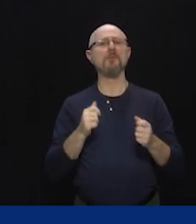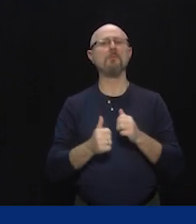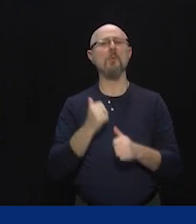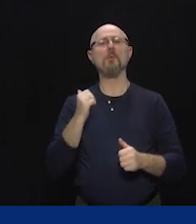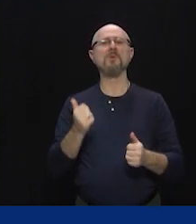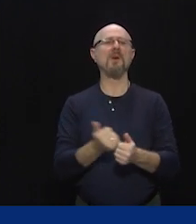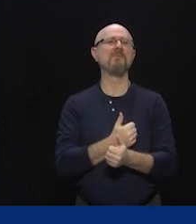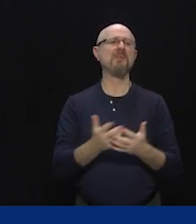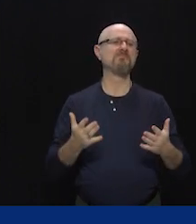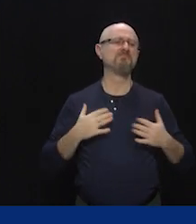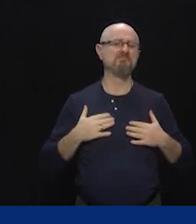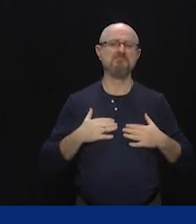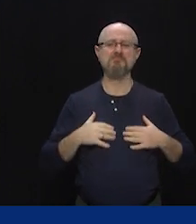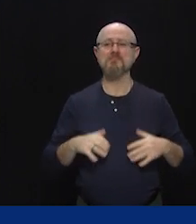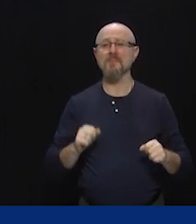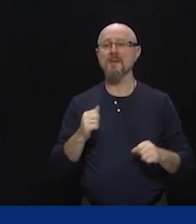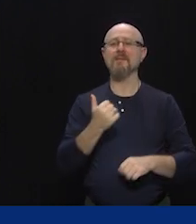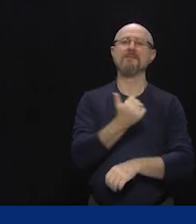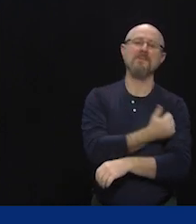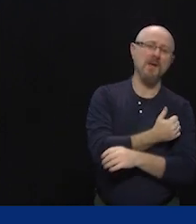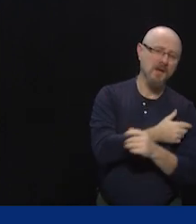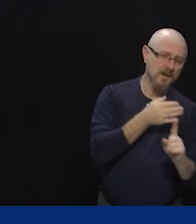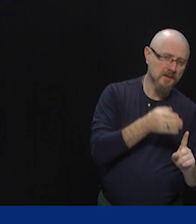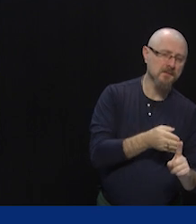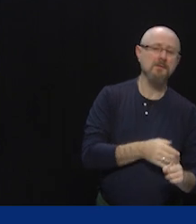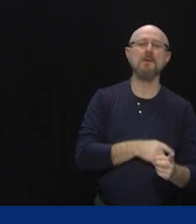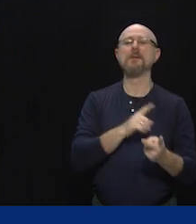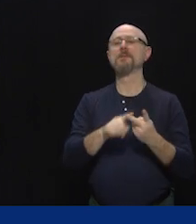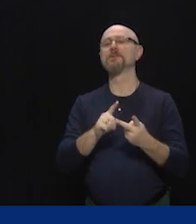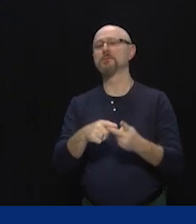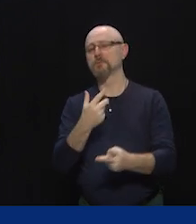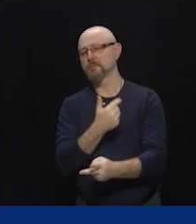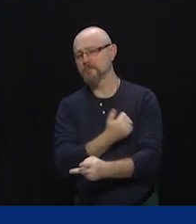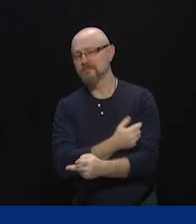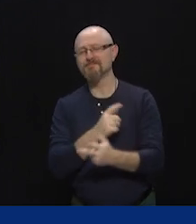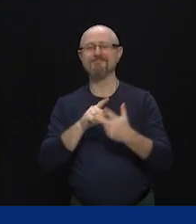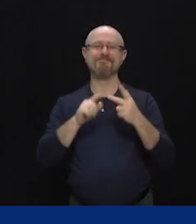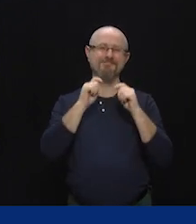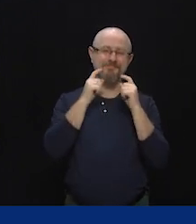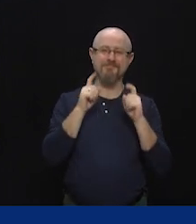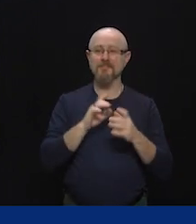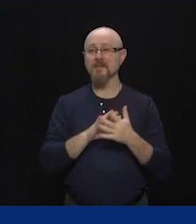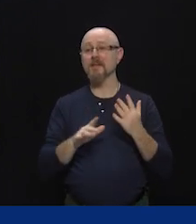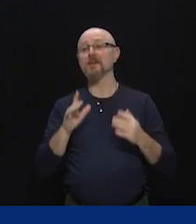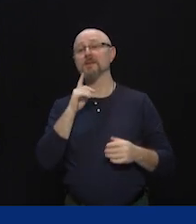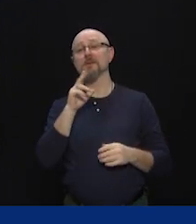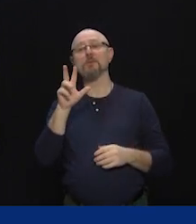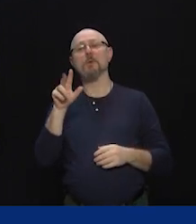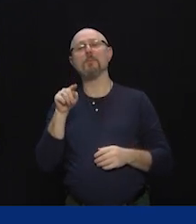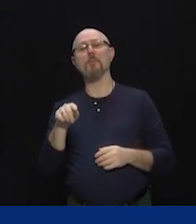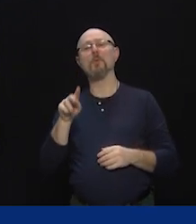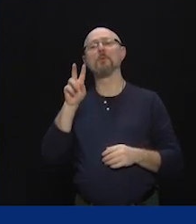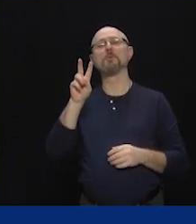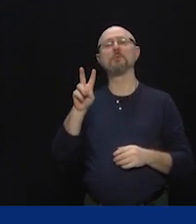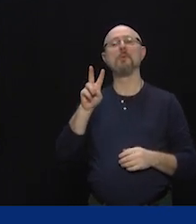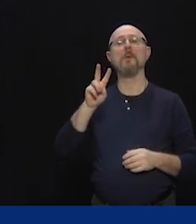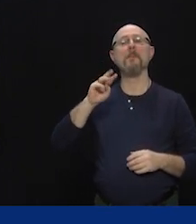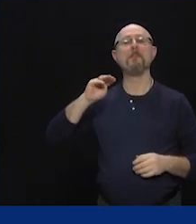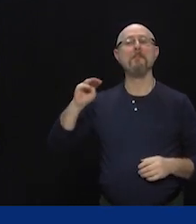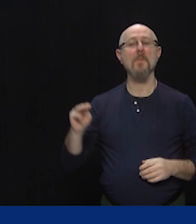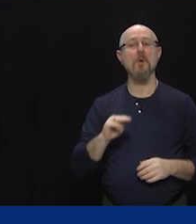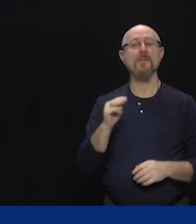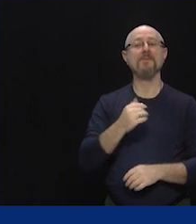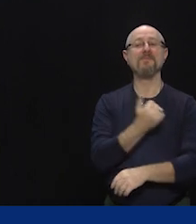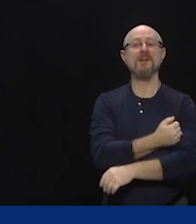that means vaccines and boosters. We've had more than 3.2 million vaccines administered just since December